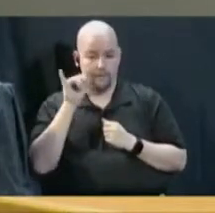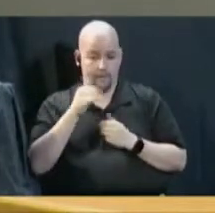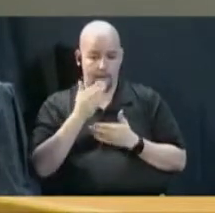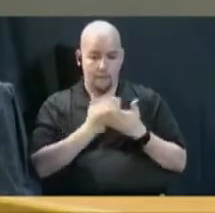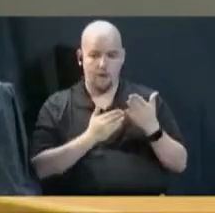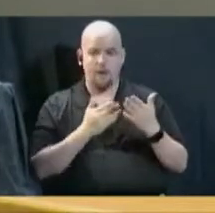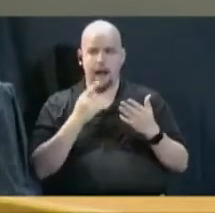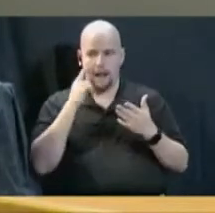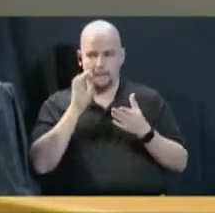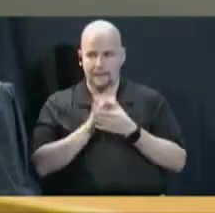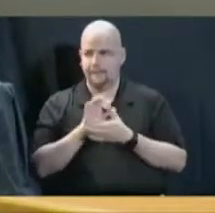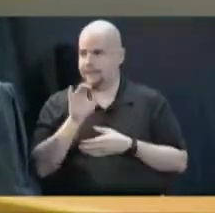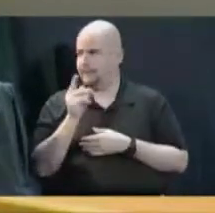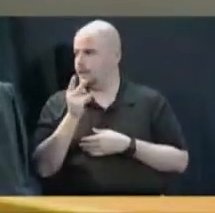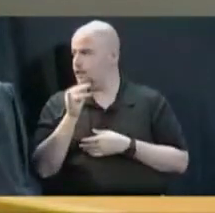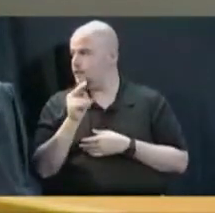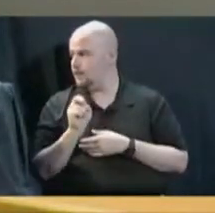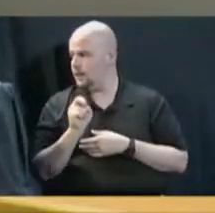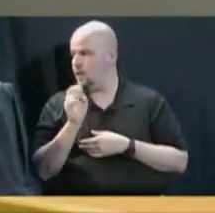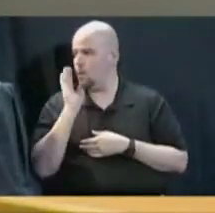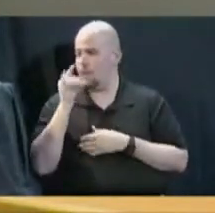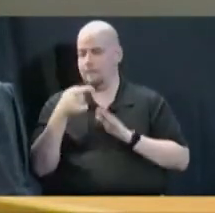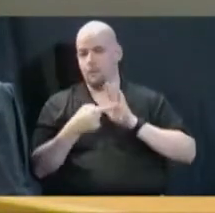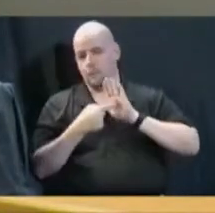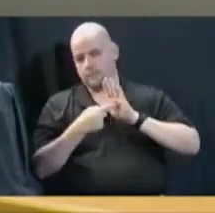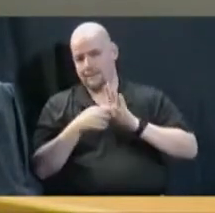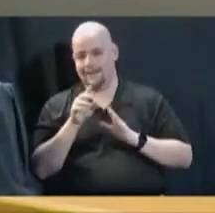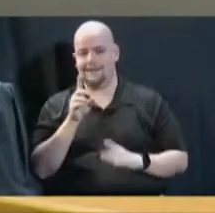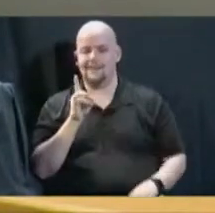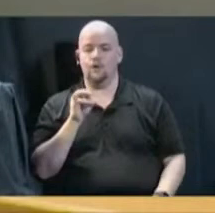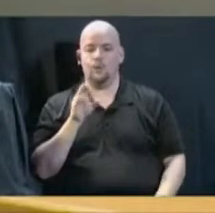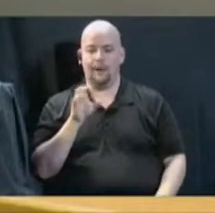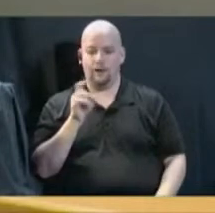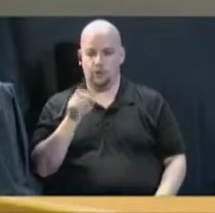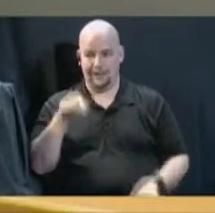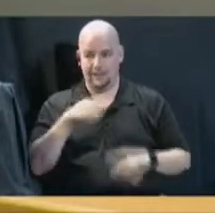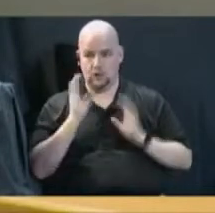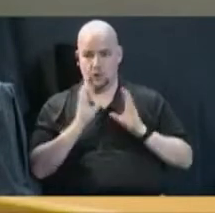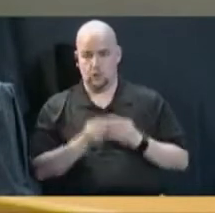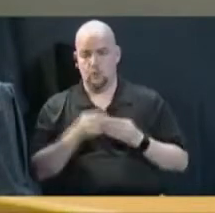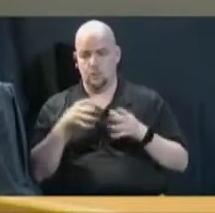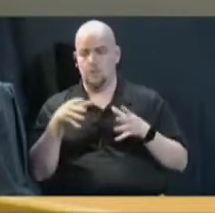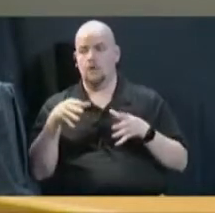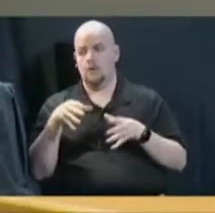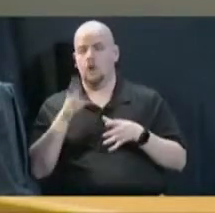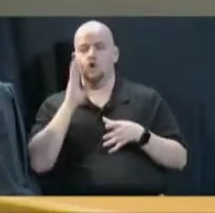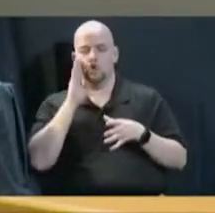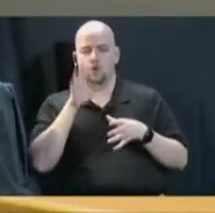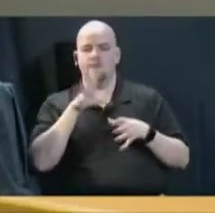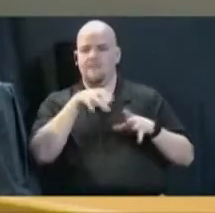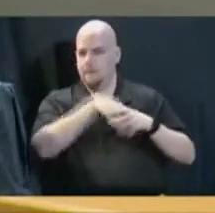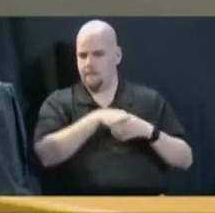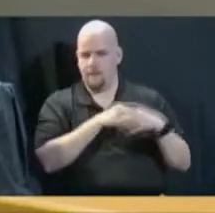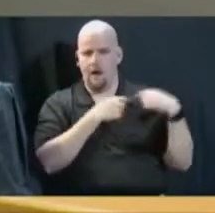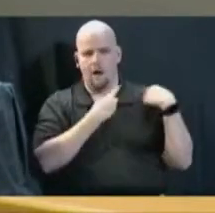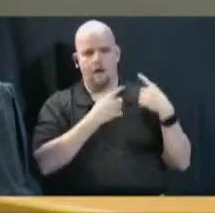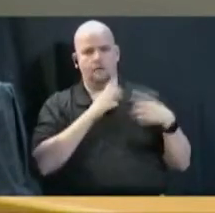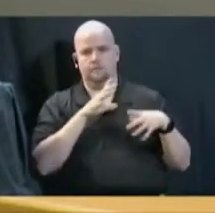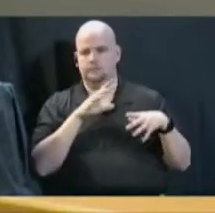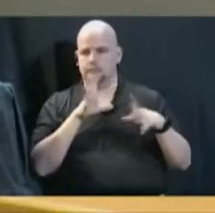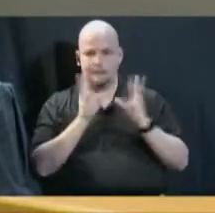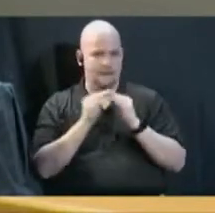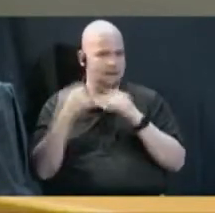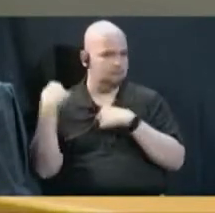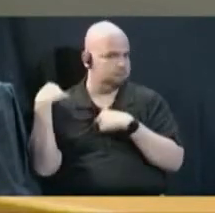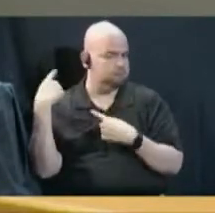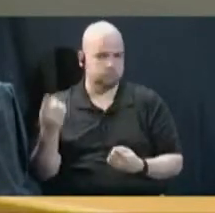and I believe Catherine will be representing the director on this body, and she's been engaged and involved in the meetings with you